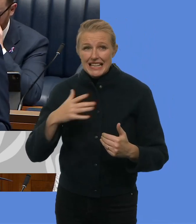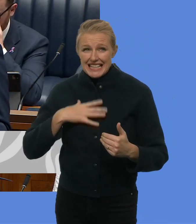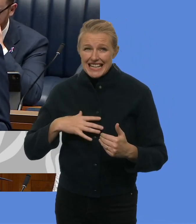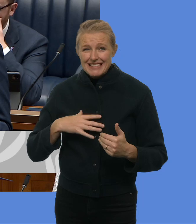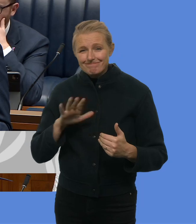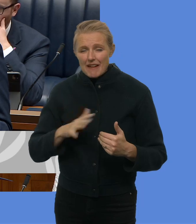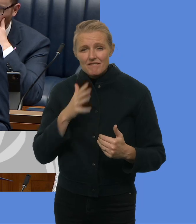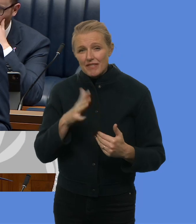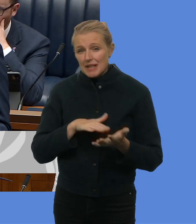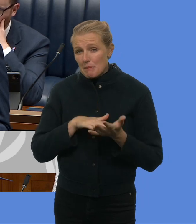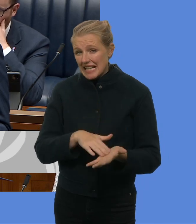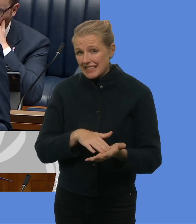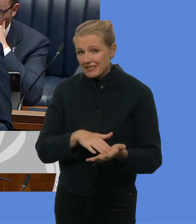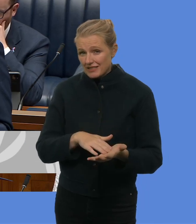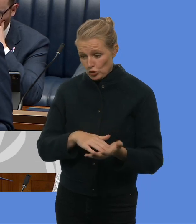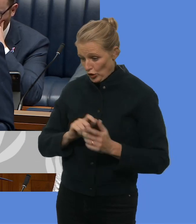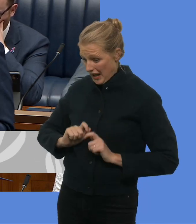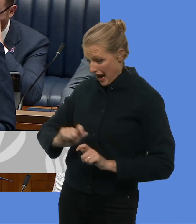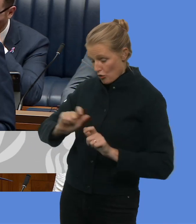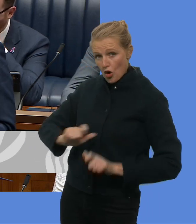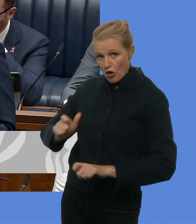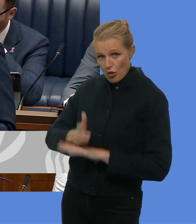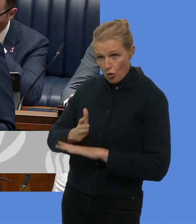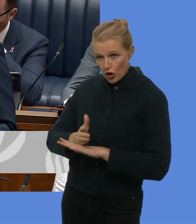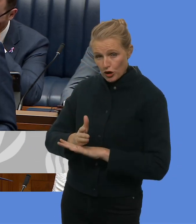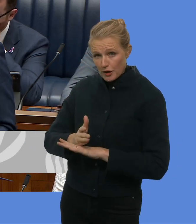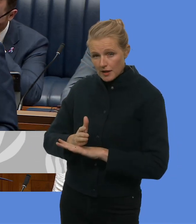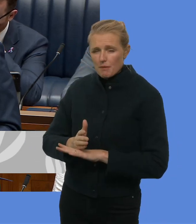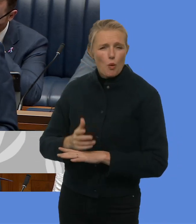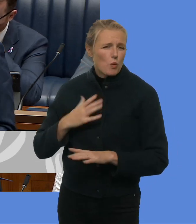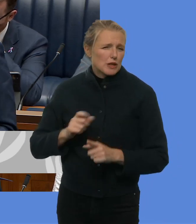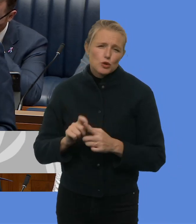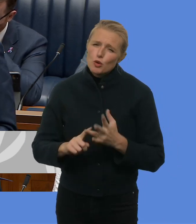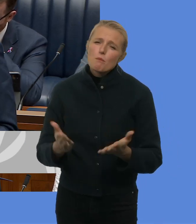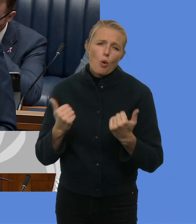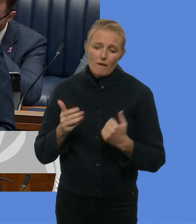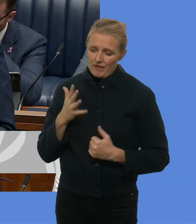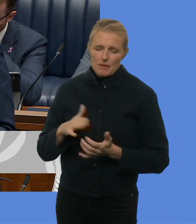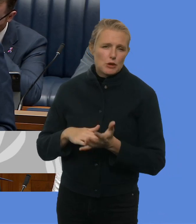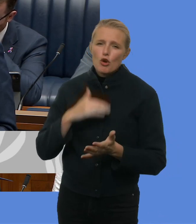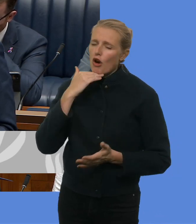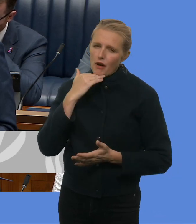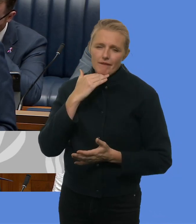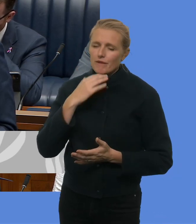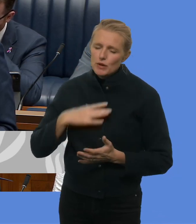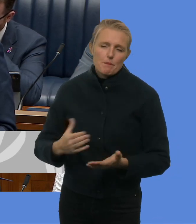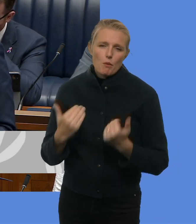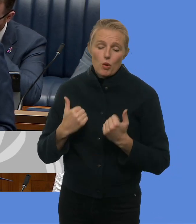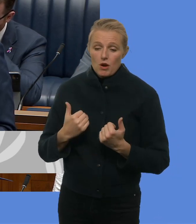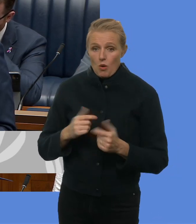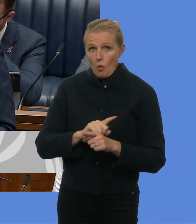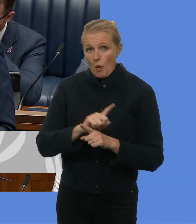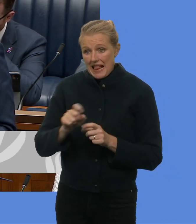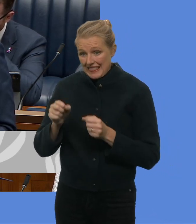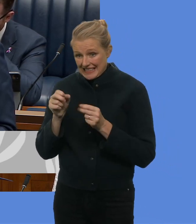million to do what we're currently doing. But we need to build upon that, and so that's why, as we develop the scheme, I'll continue to